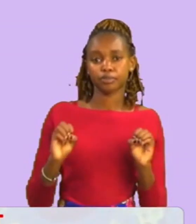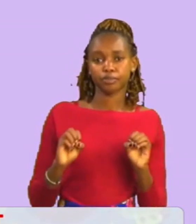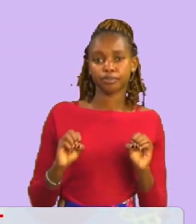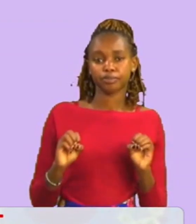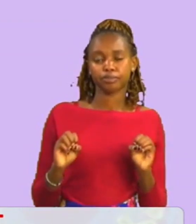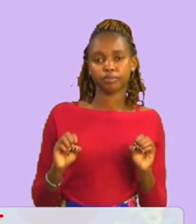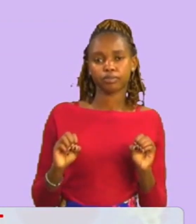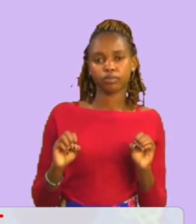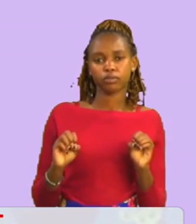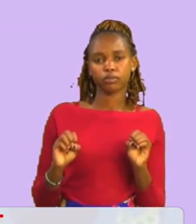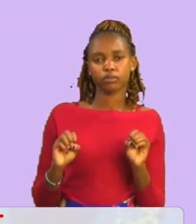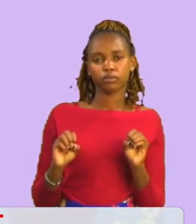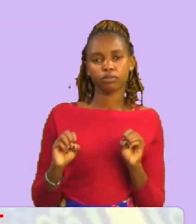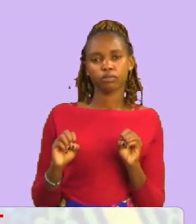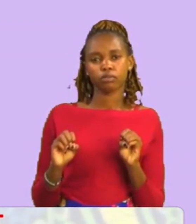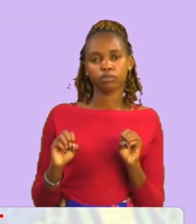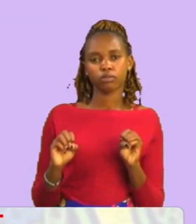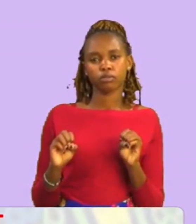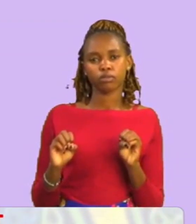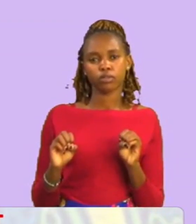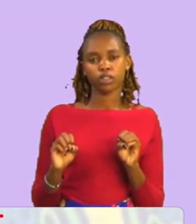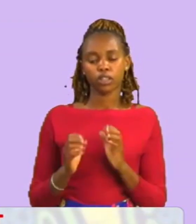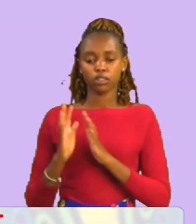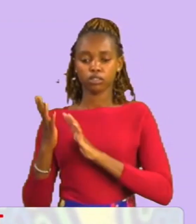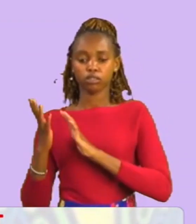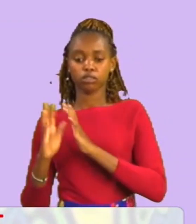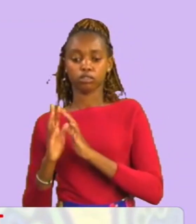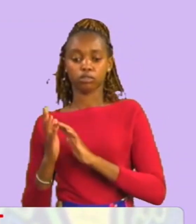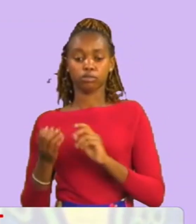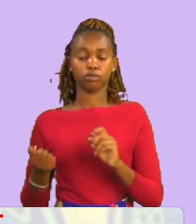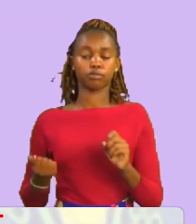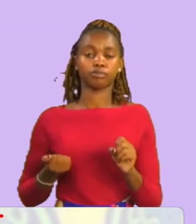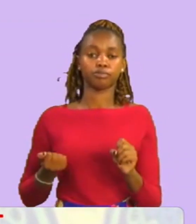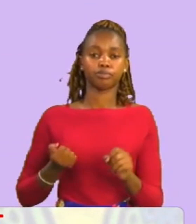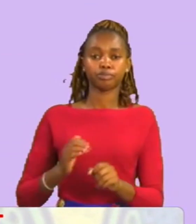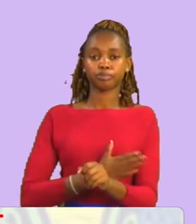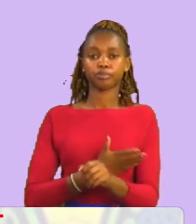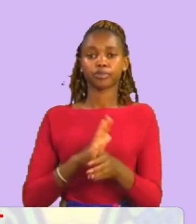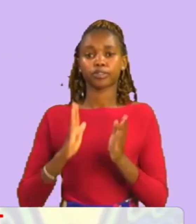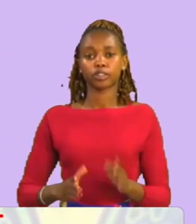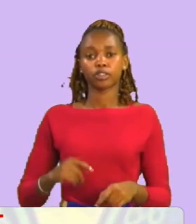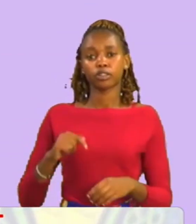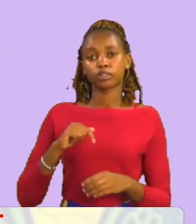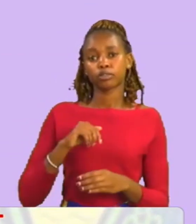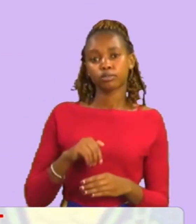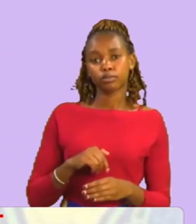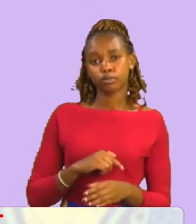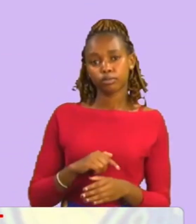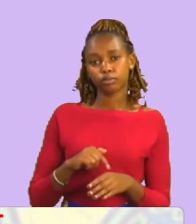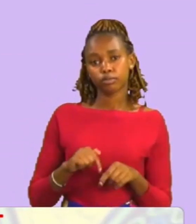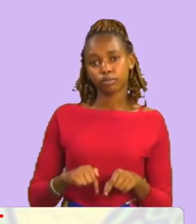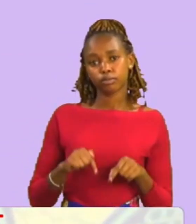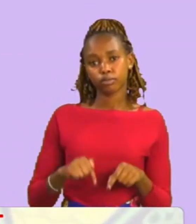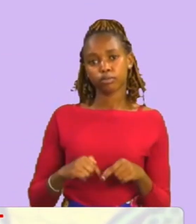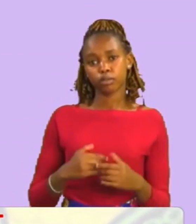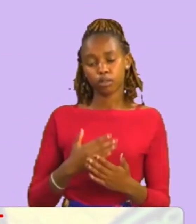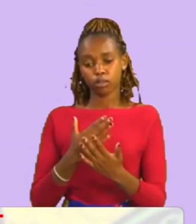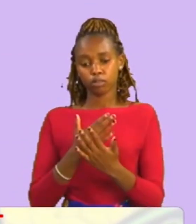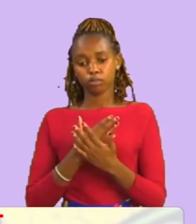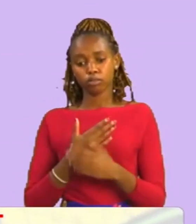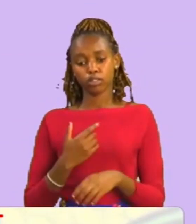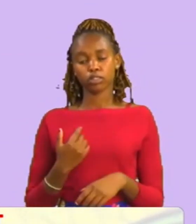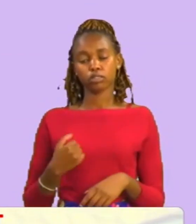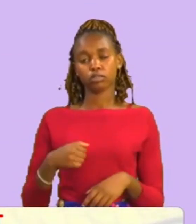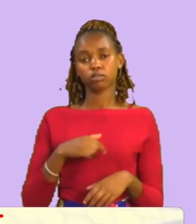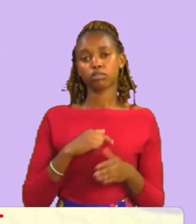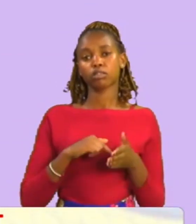definitely you know we are celebrating a female artist today. But then again, you know, our artist is the one who embraces, has shown